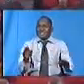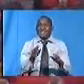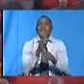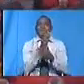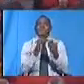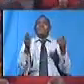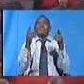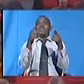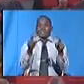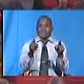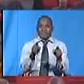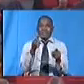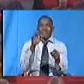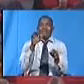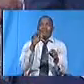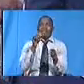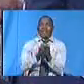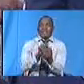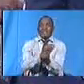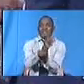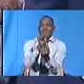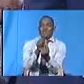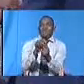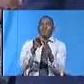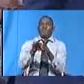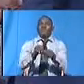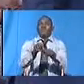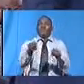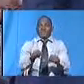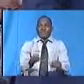something happened at a particular polling station,